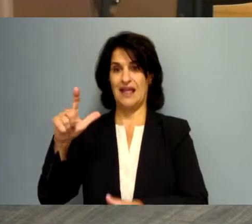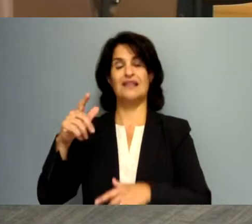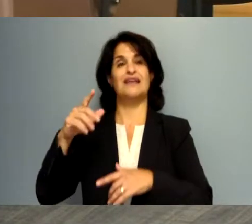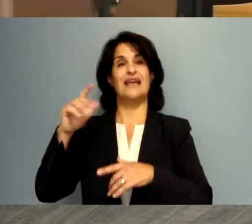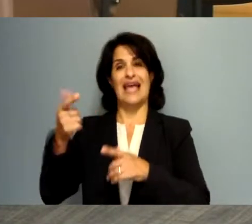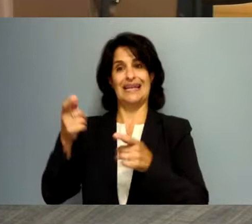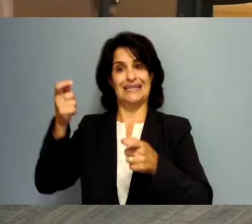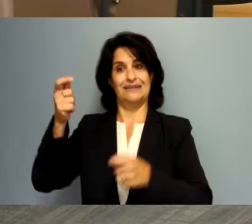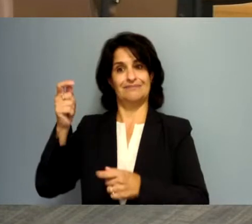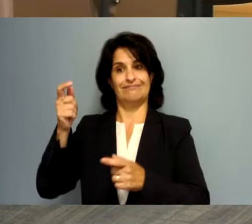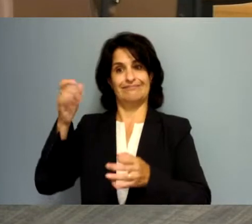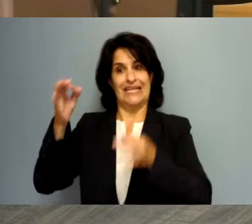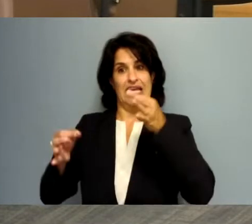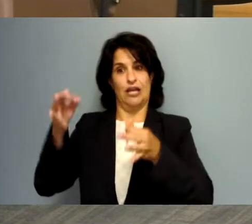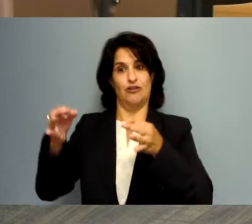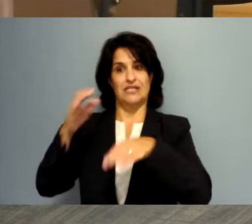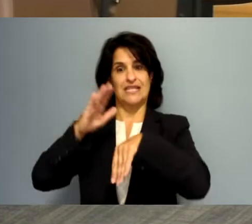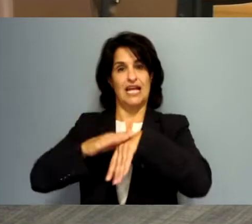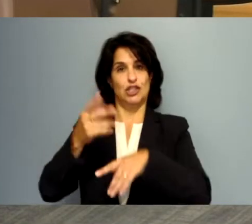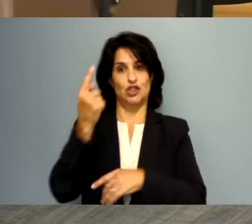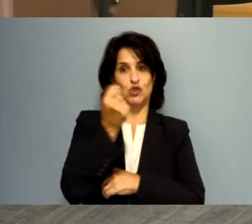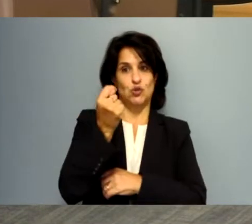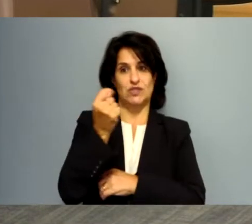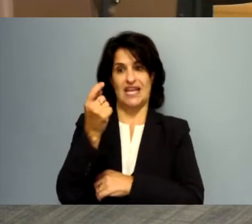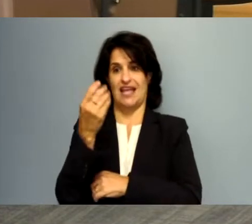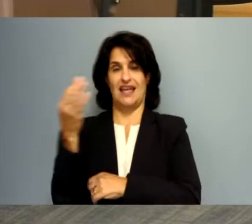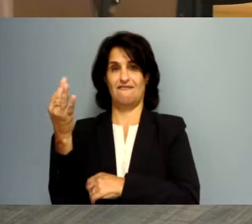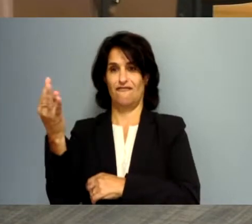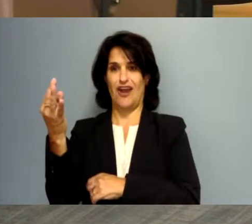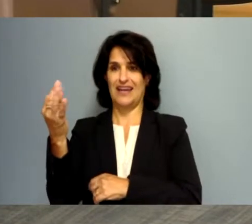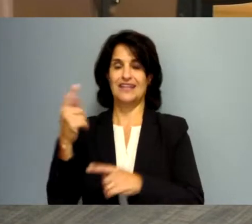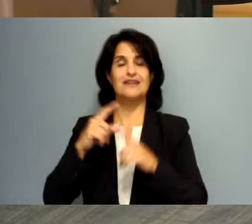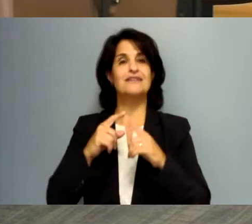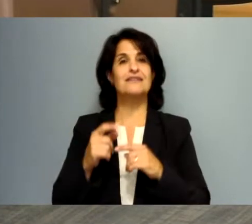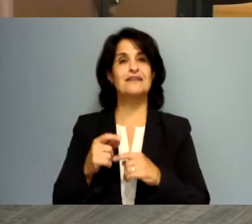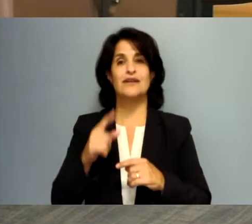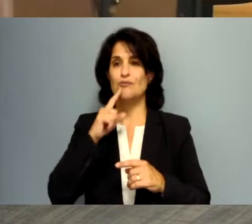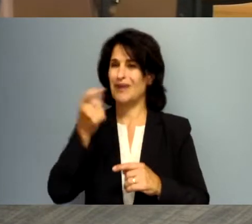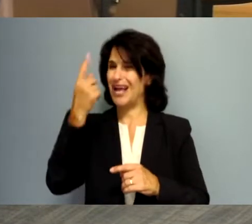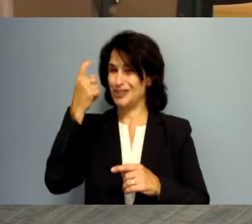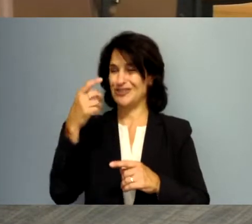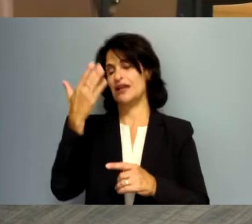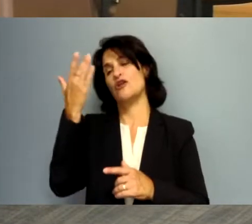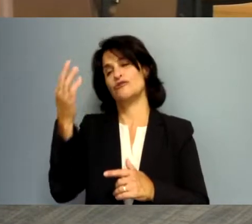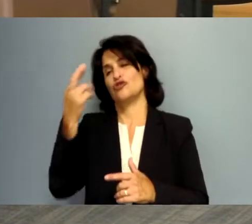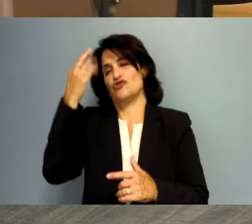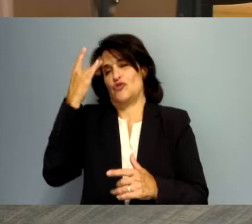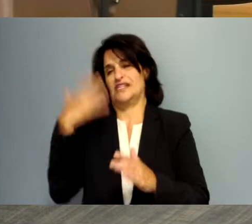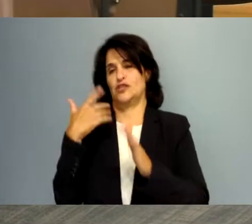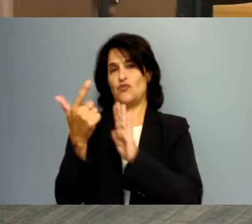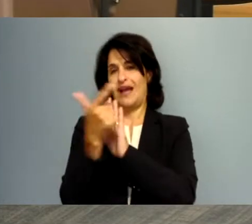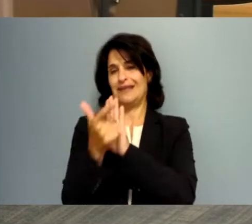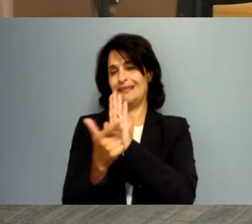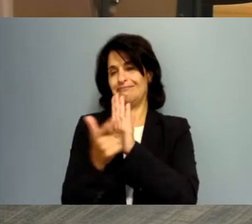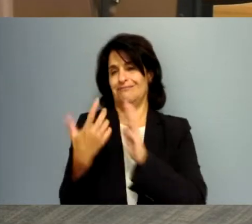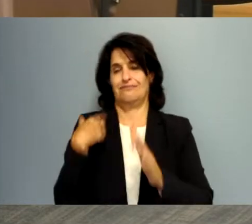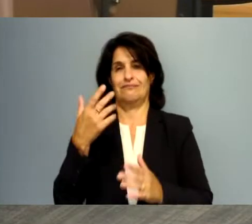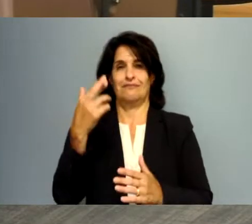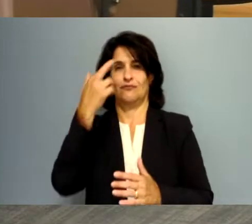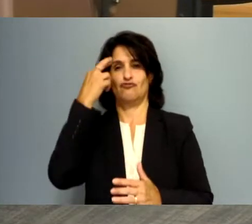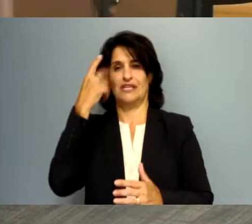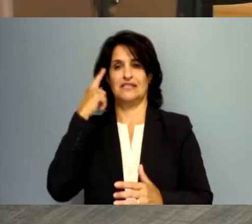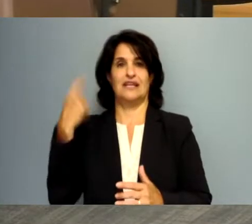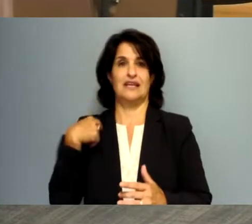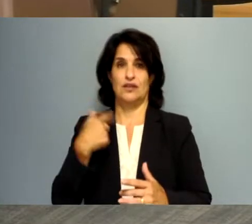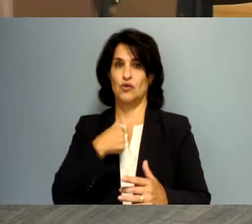The new bail, and there are reasons for that. There's statutory reasons. The district attorney needs time to look into